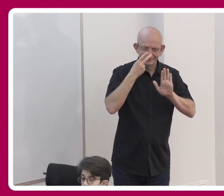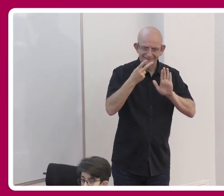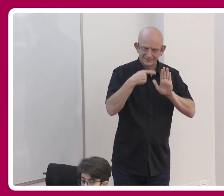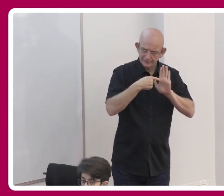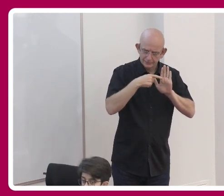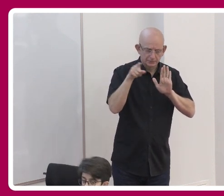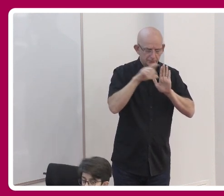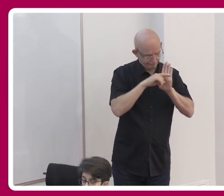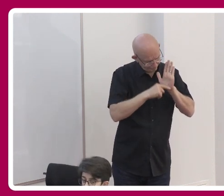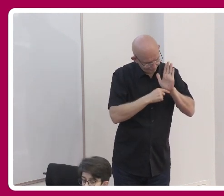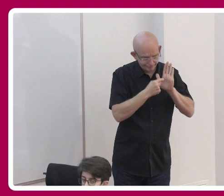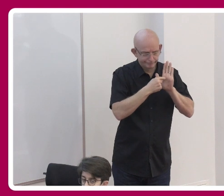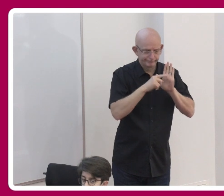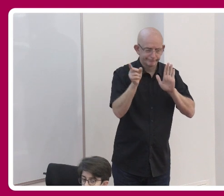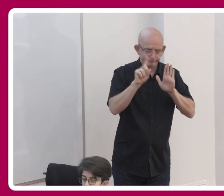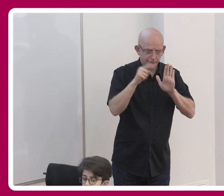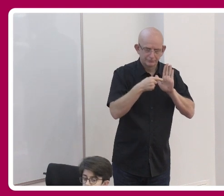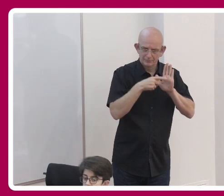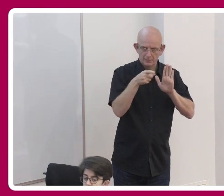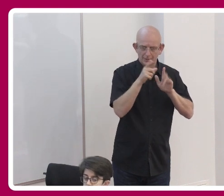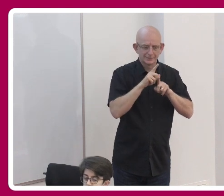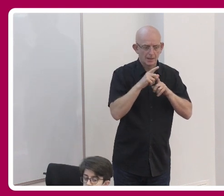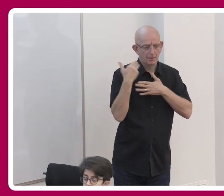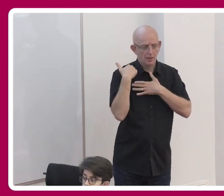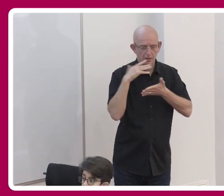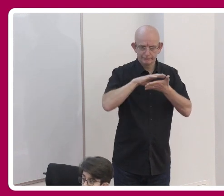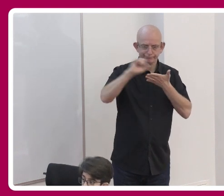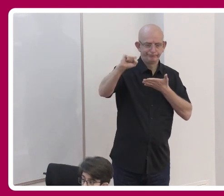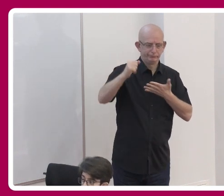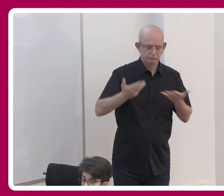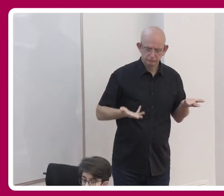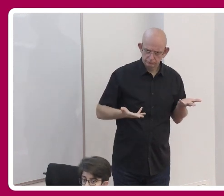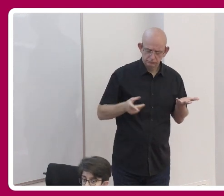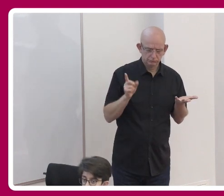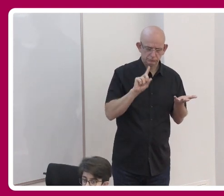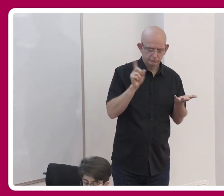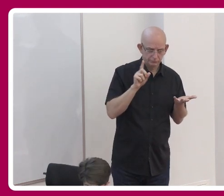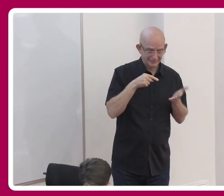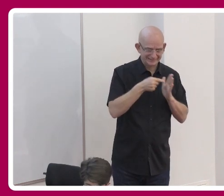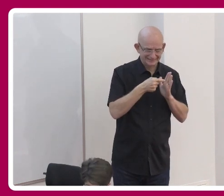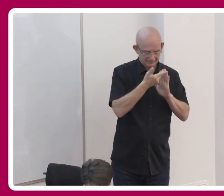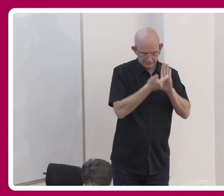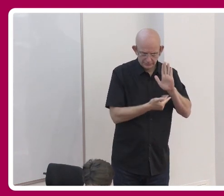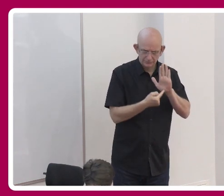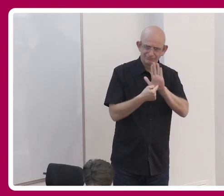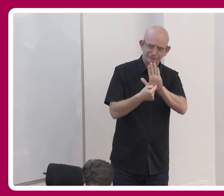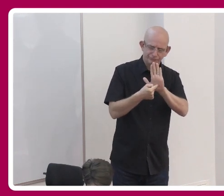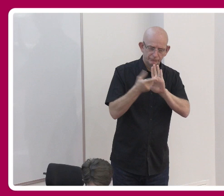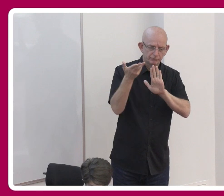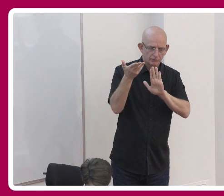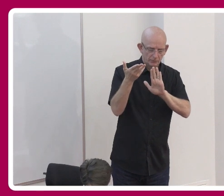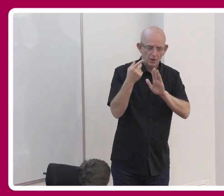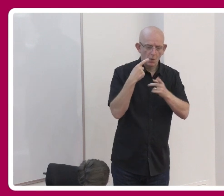it did away with plenary guardianship. And so it's not that, you know,